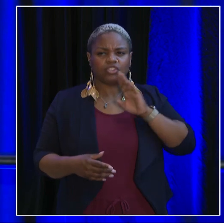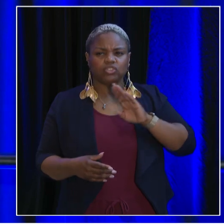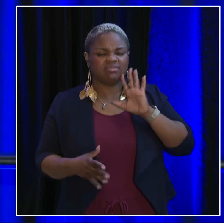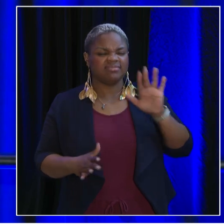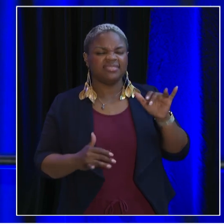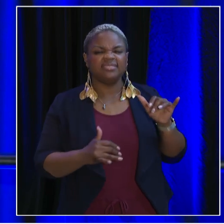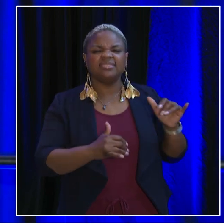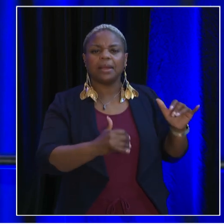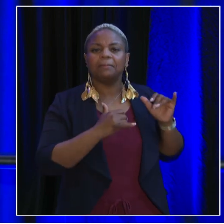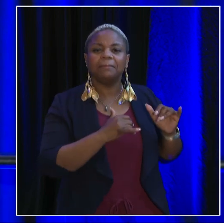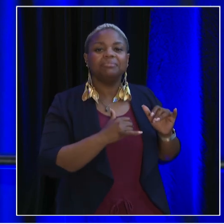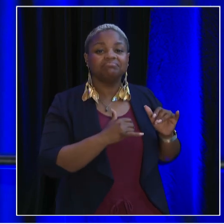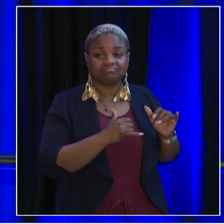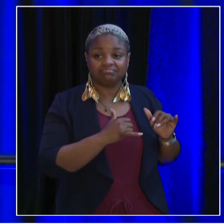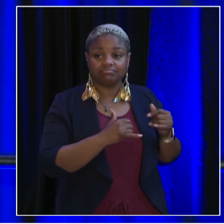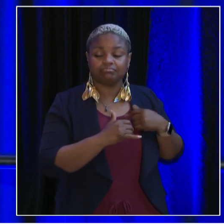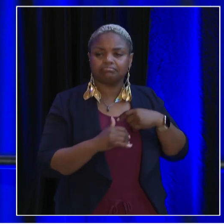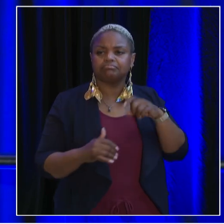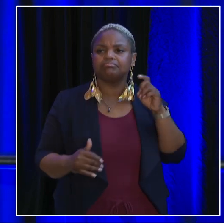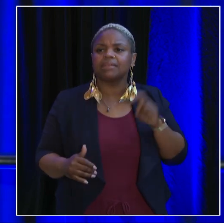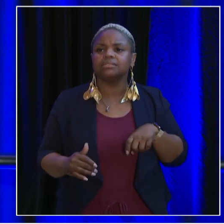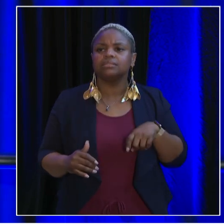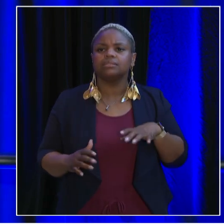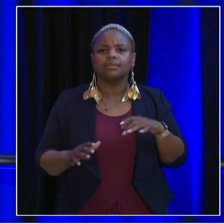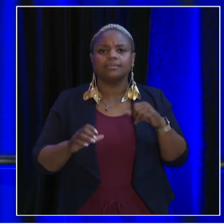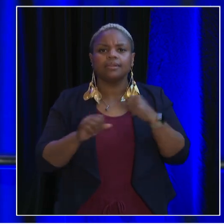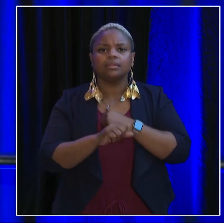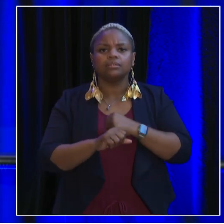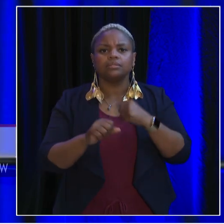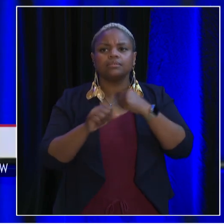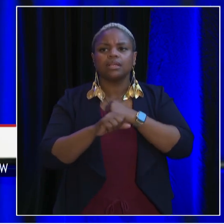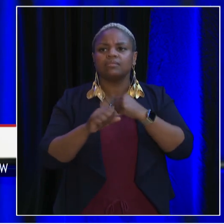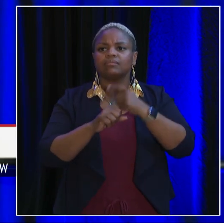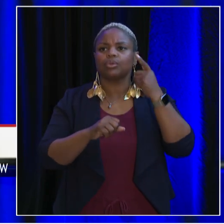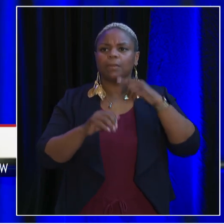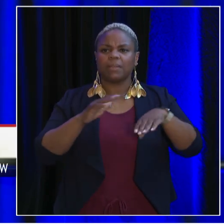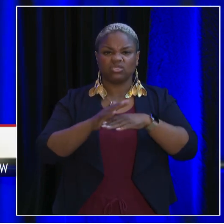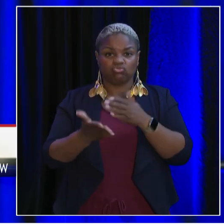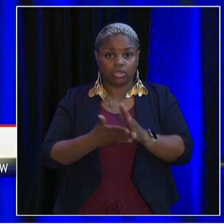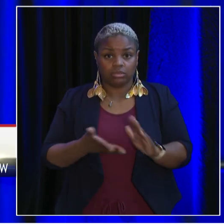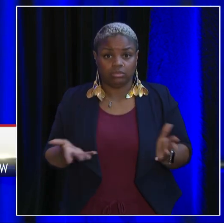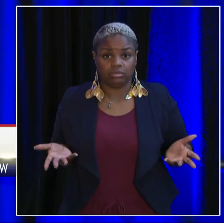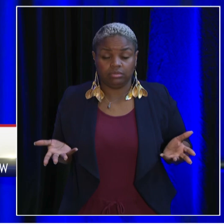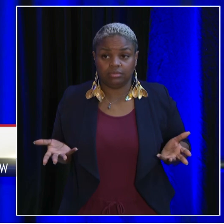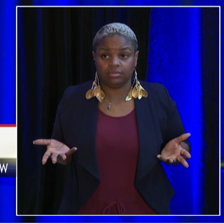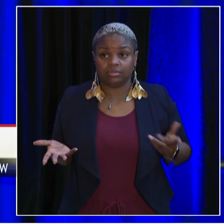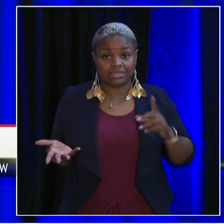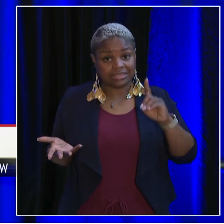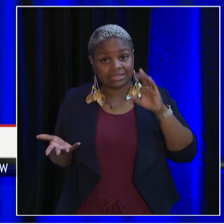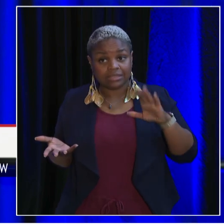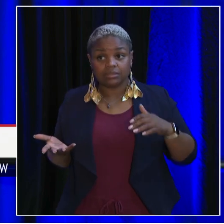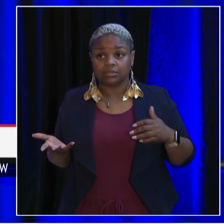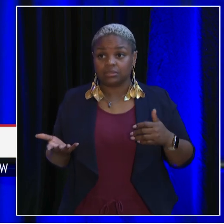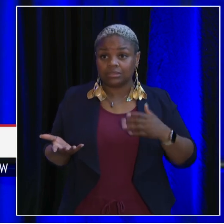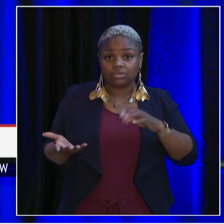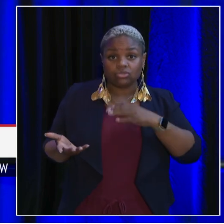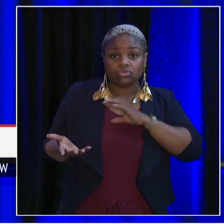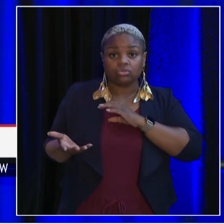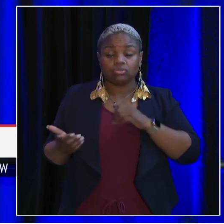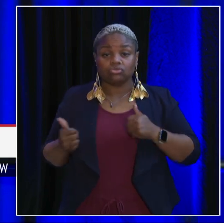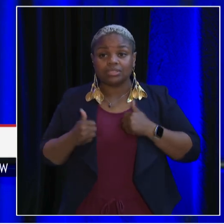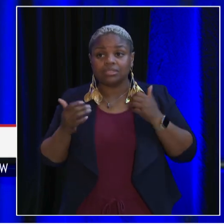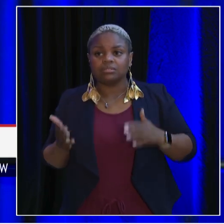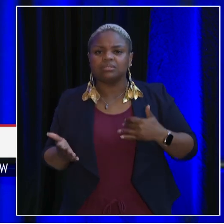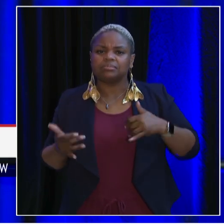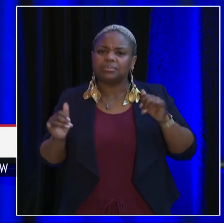fight, that fundamental rights remain out of reach for DC residents. I want to acknowledge the work of those we